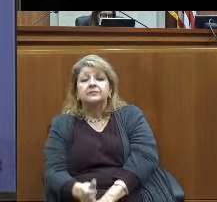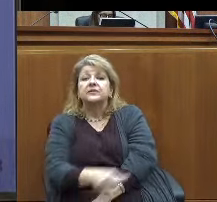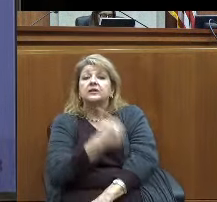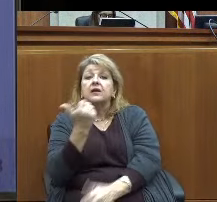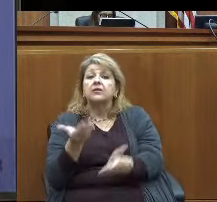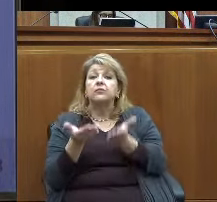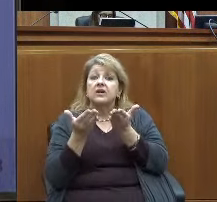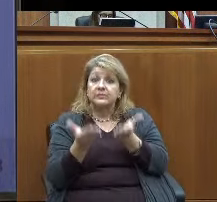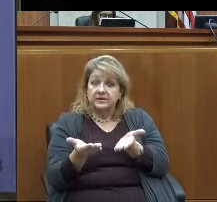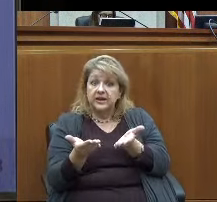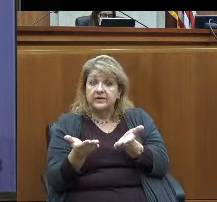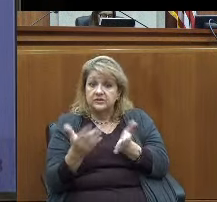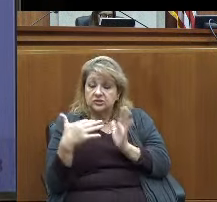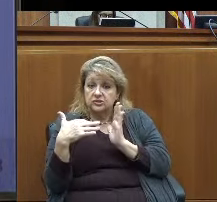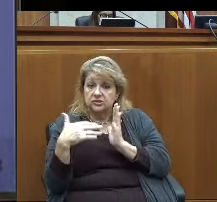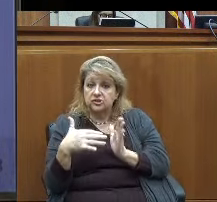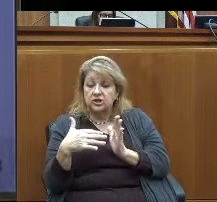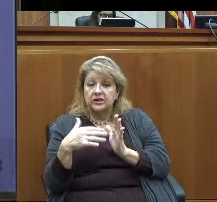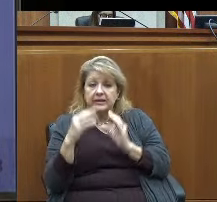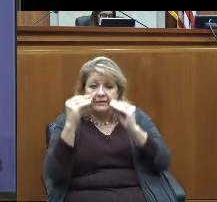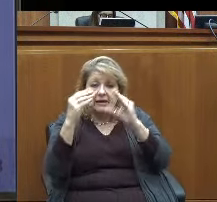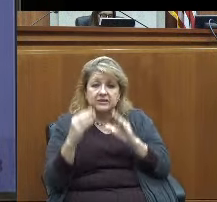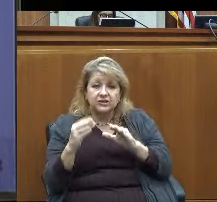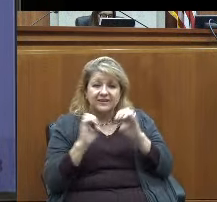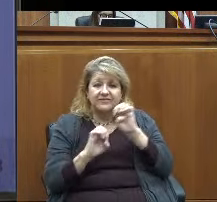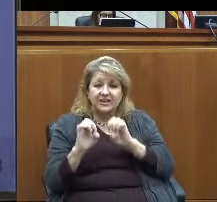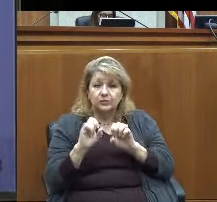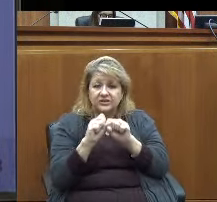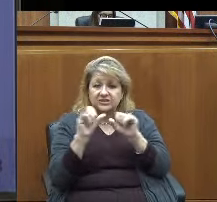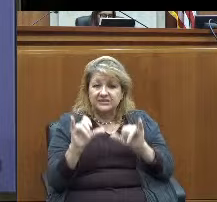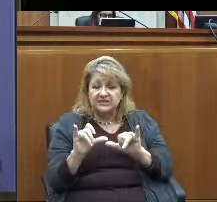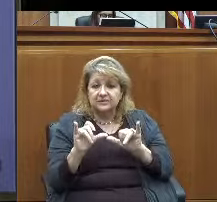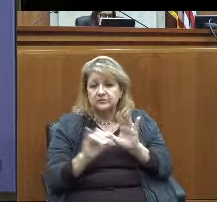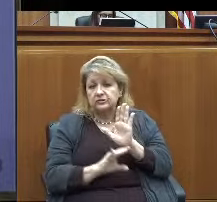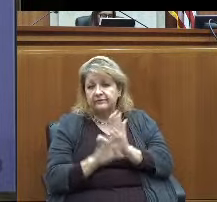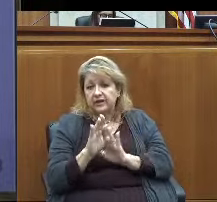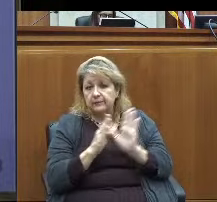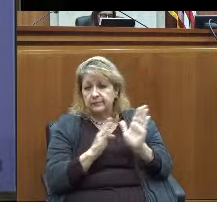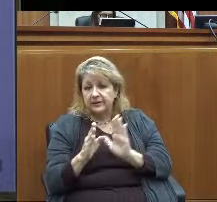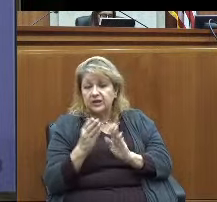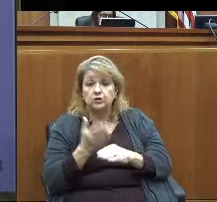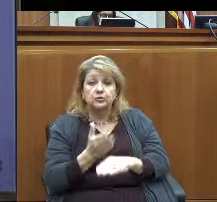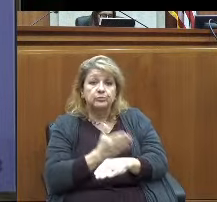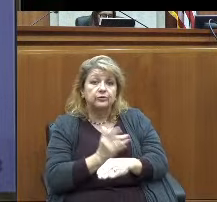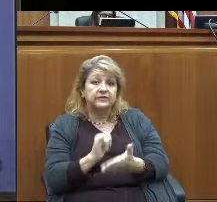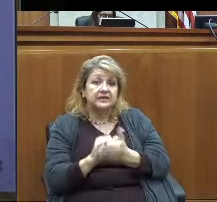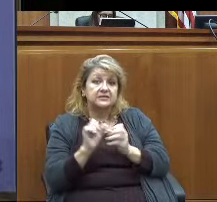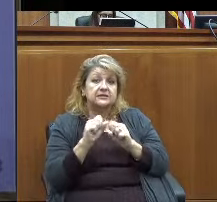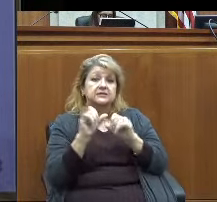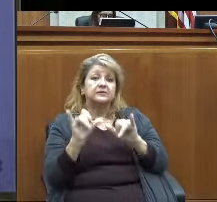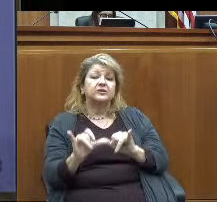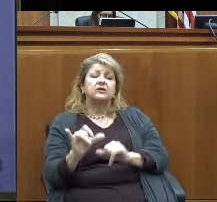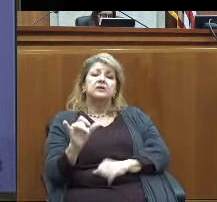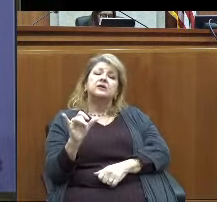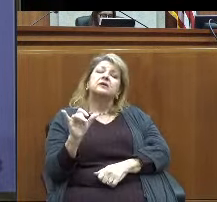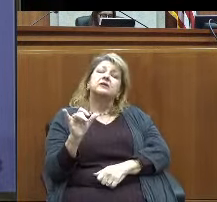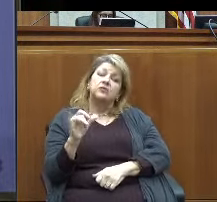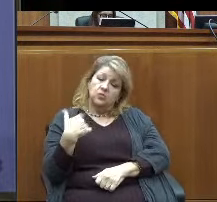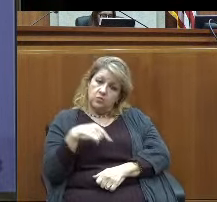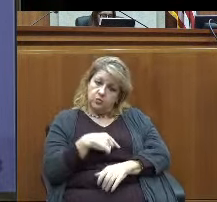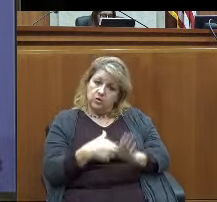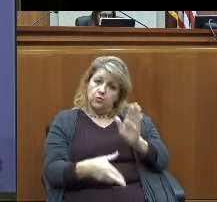Another recommendation was to study the Educator evaluation system and develop a plan to improve that system. We